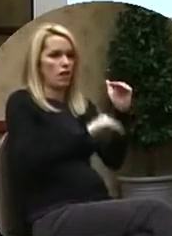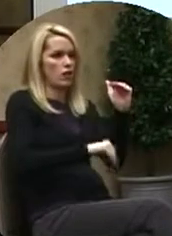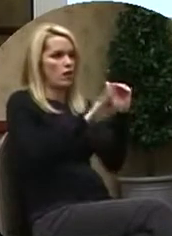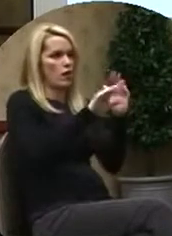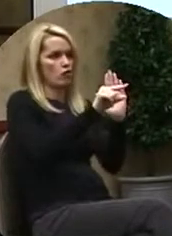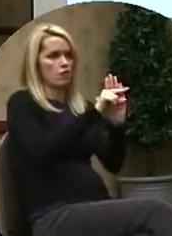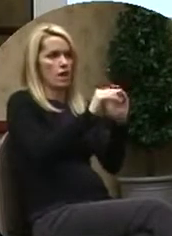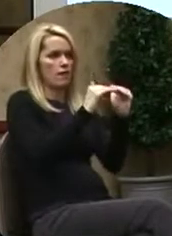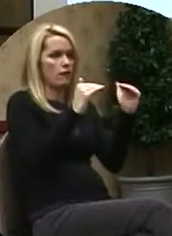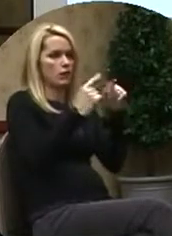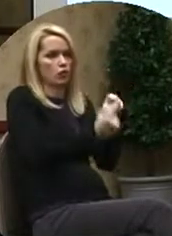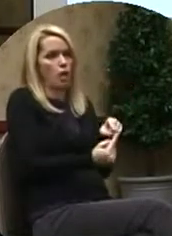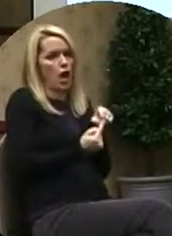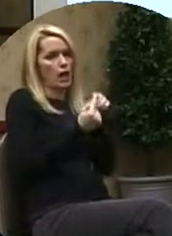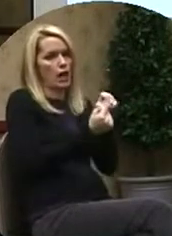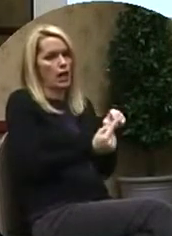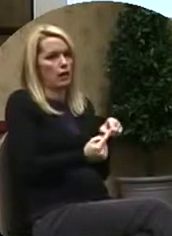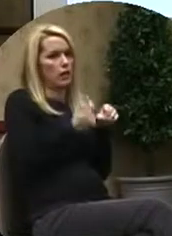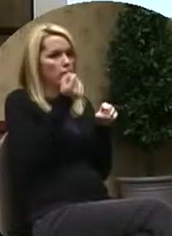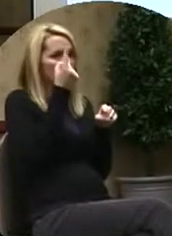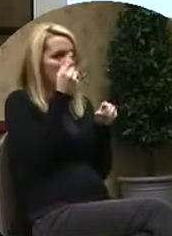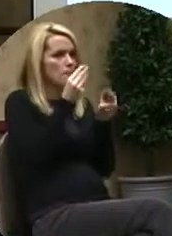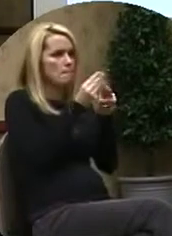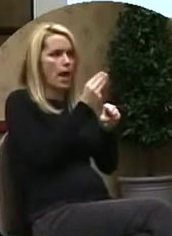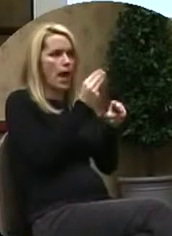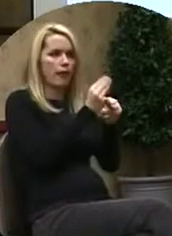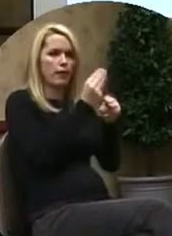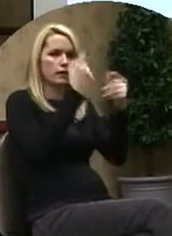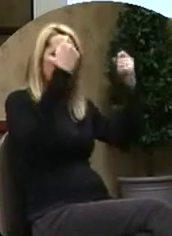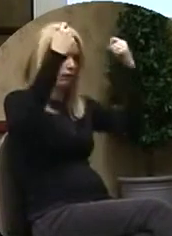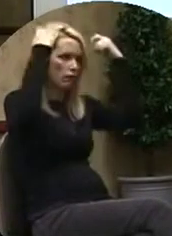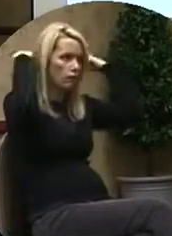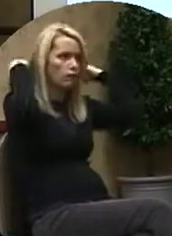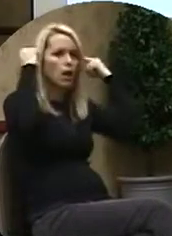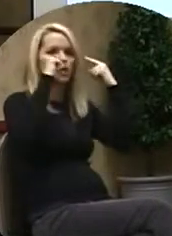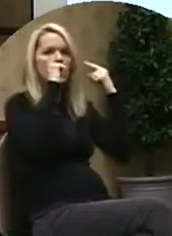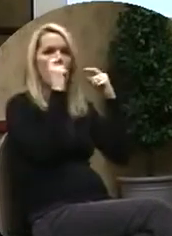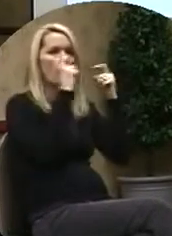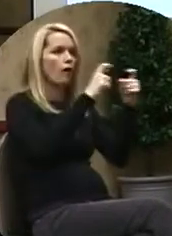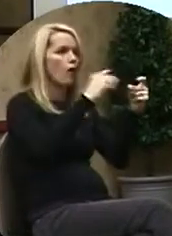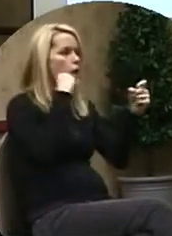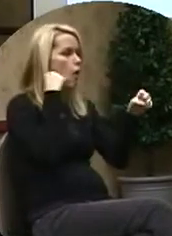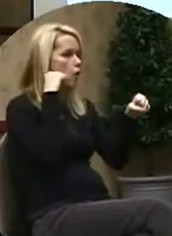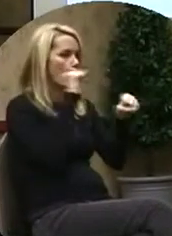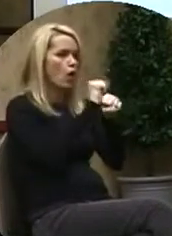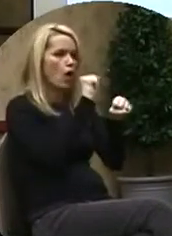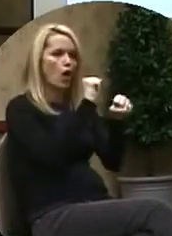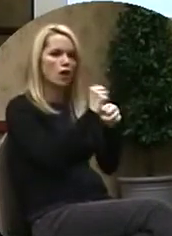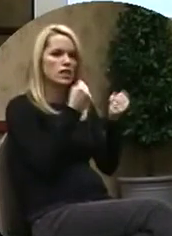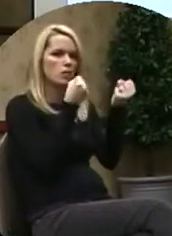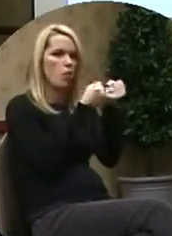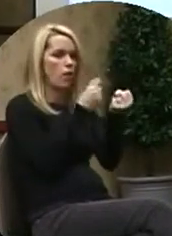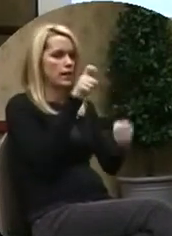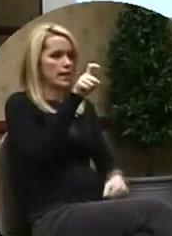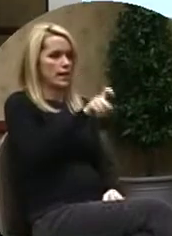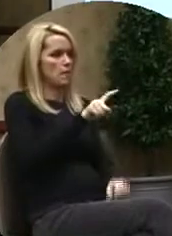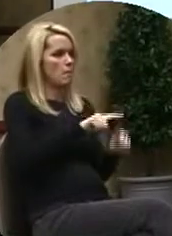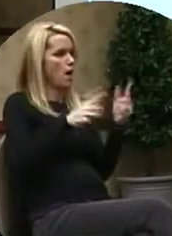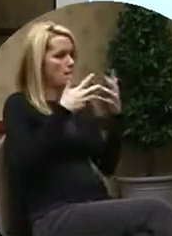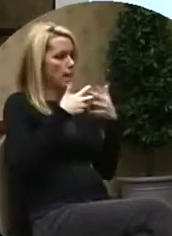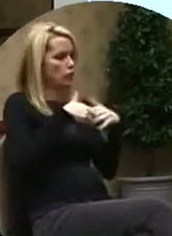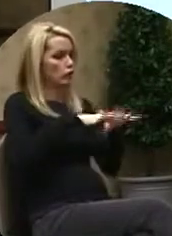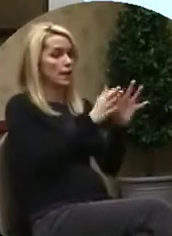And they struggle with math. They don't get the concepts, they don't turn in the work, it takes a lot of additional support, but they're mainstreamed, and